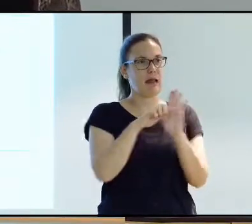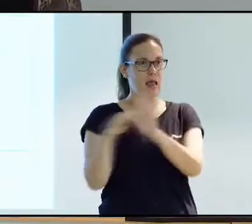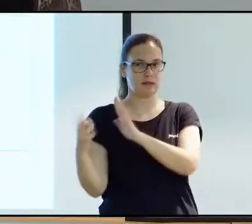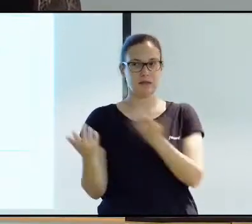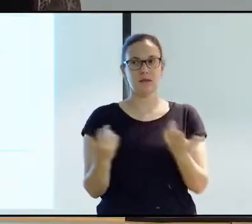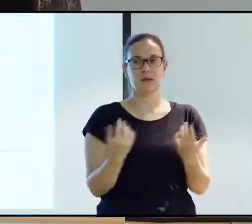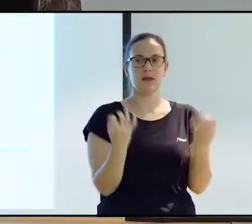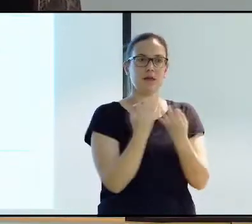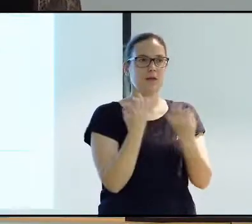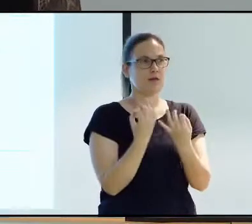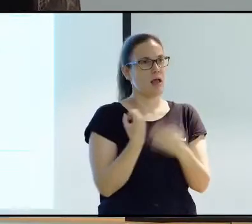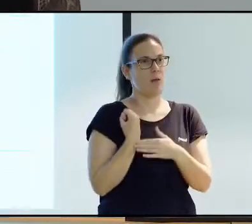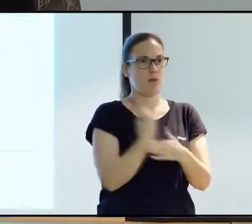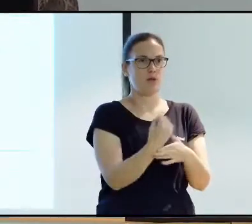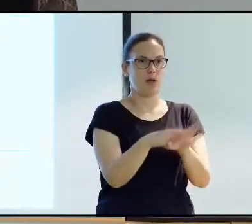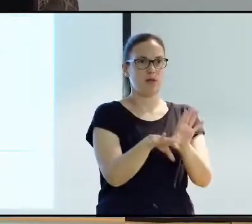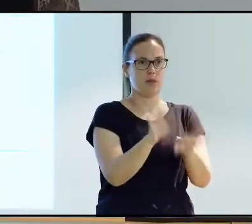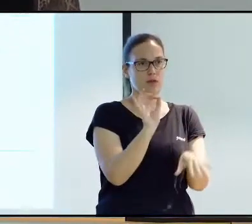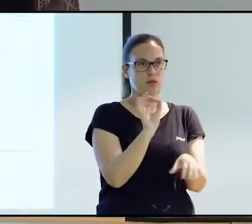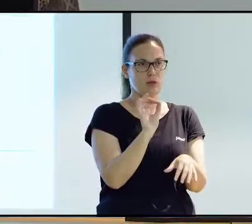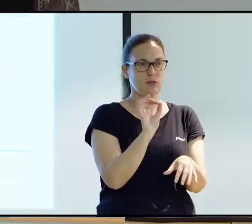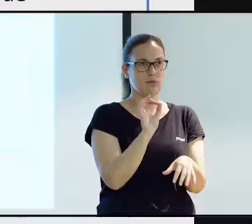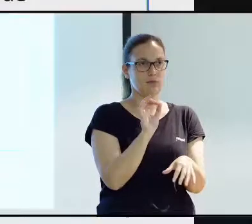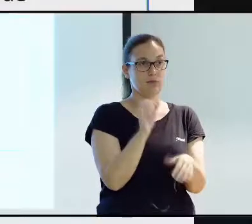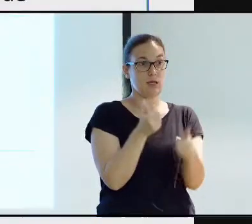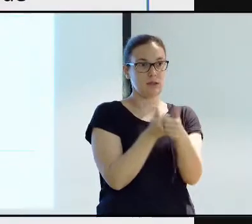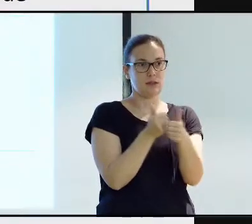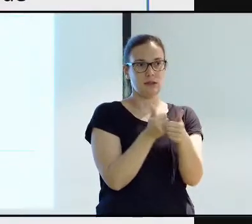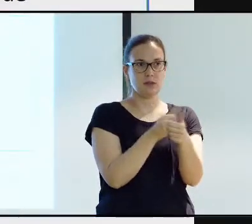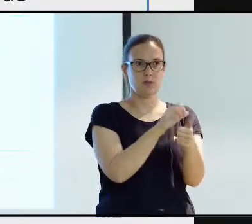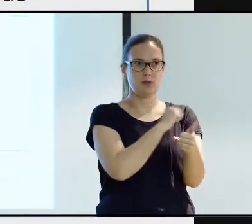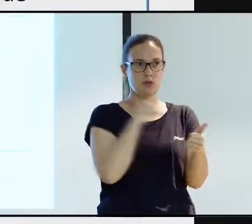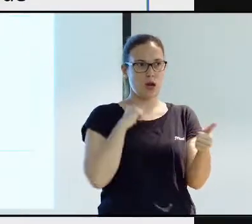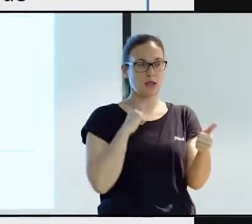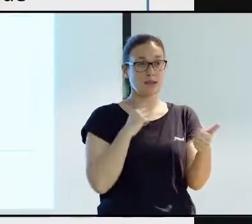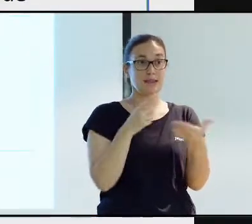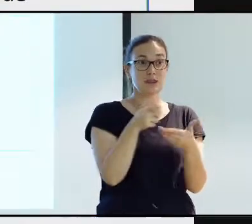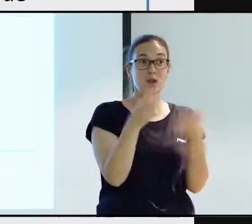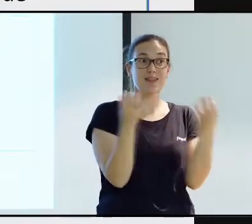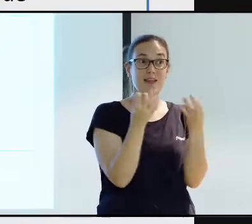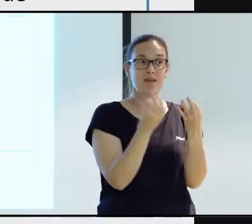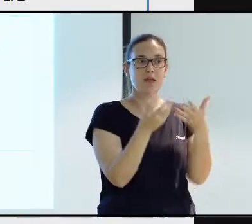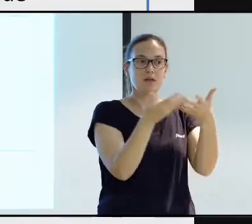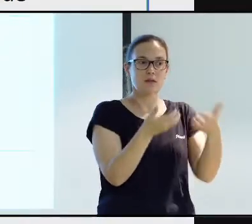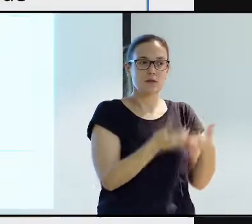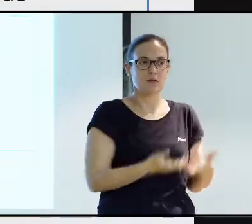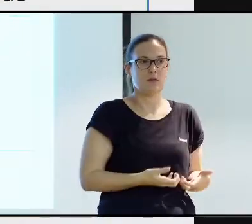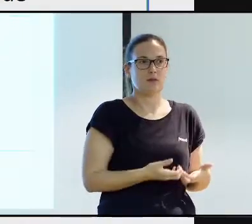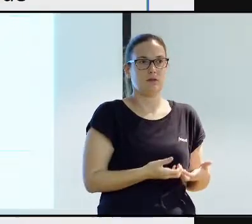be effective. And we need to provide support to decision making for people with different